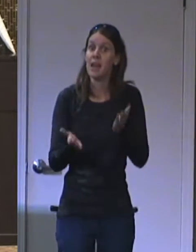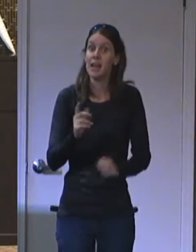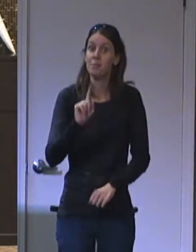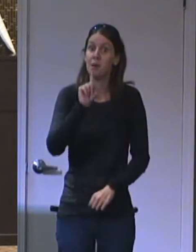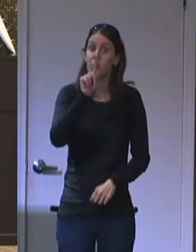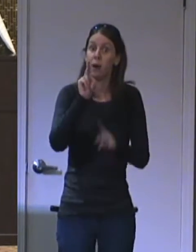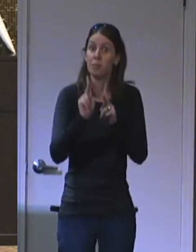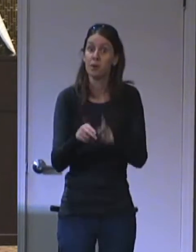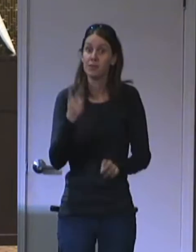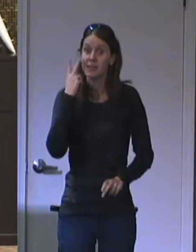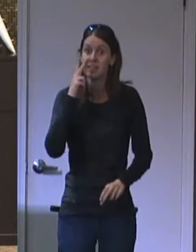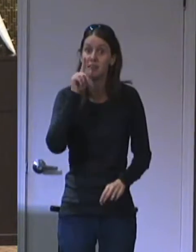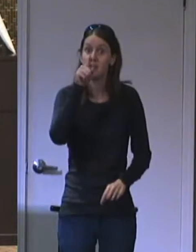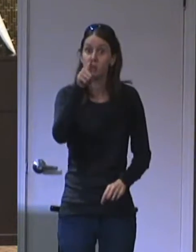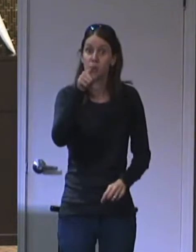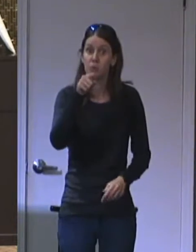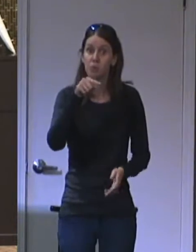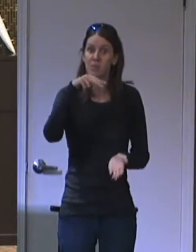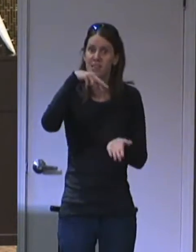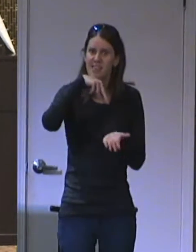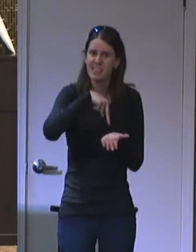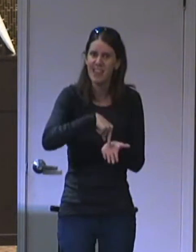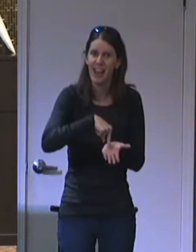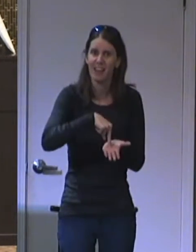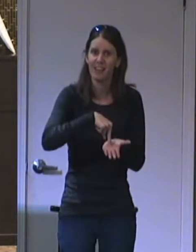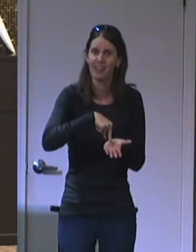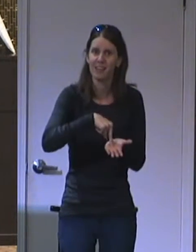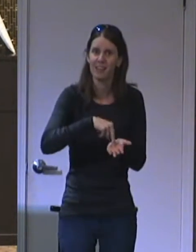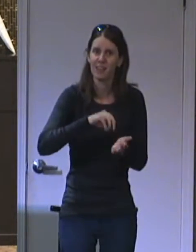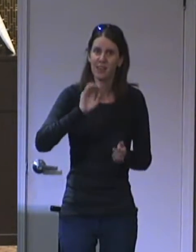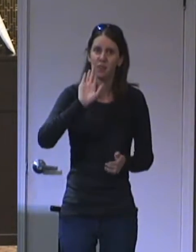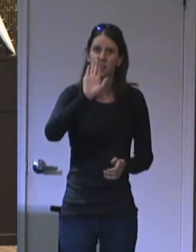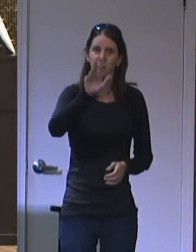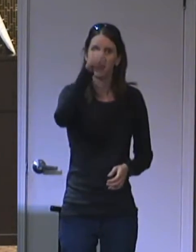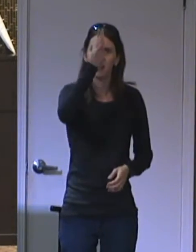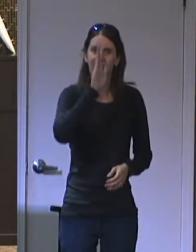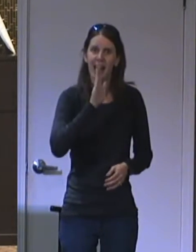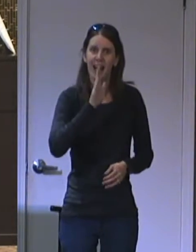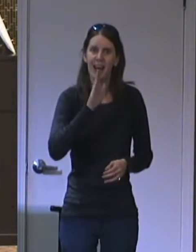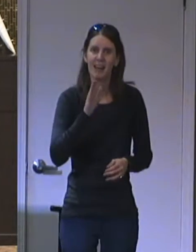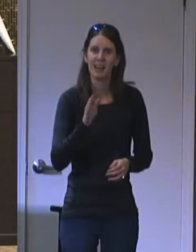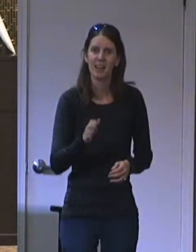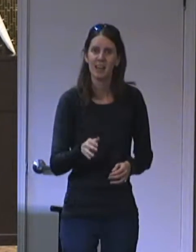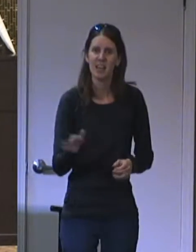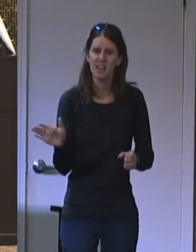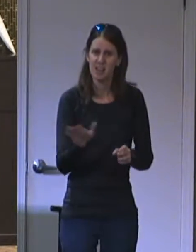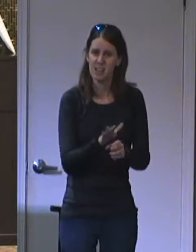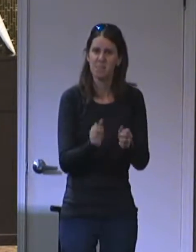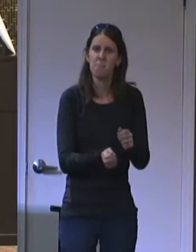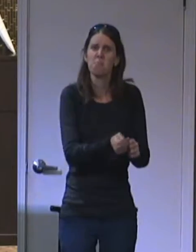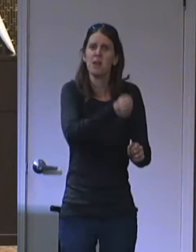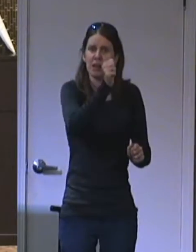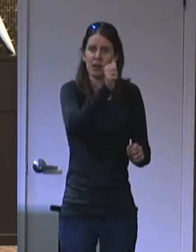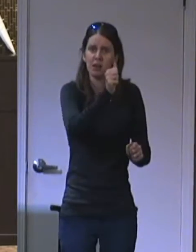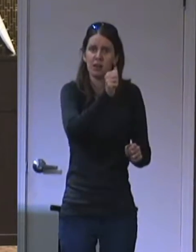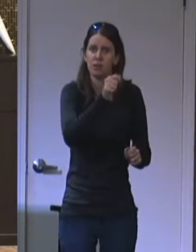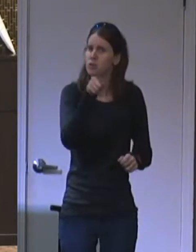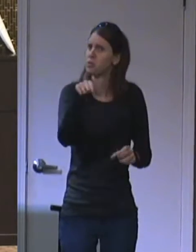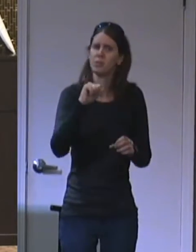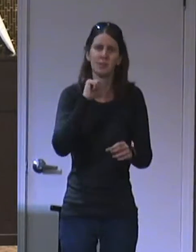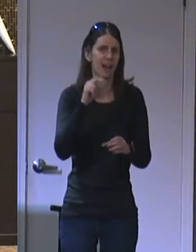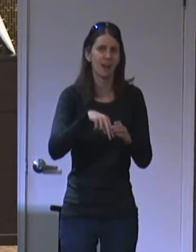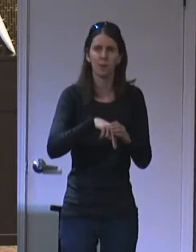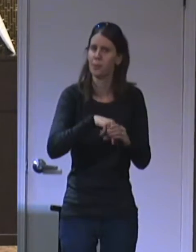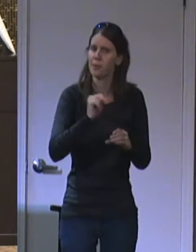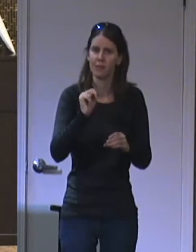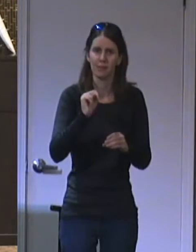you and they need to see that your God is big enough that you don't give up on Him when it gets really bad